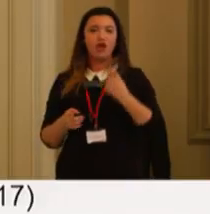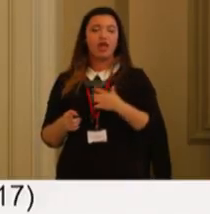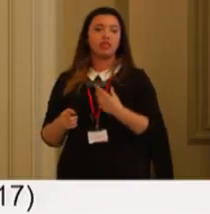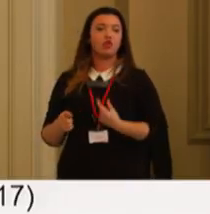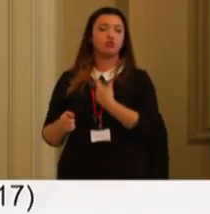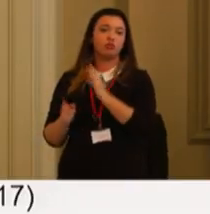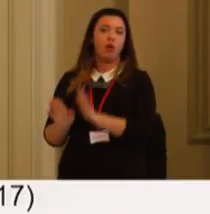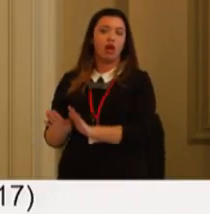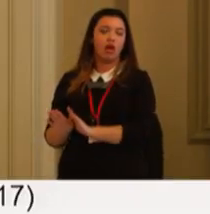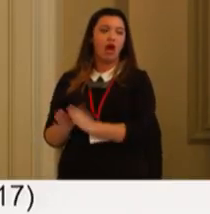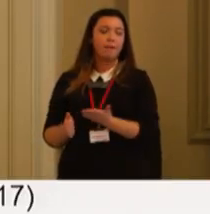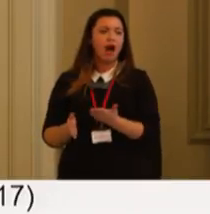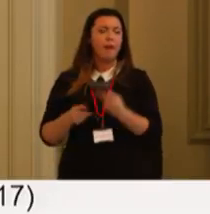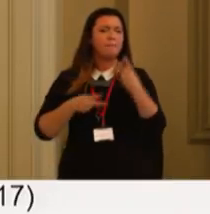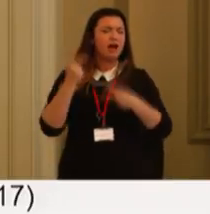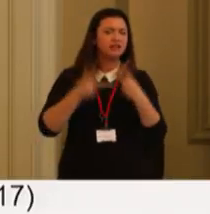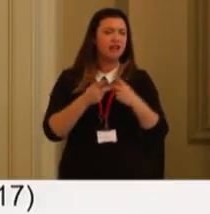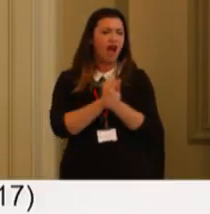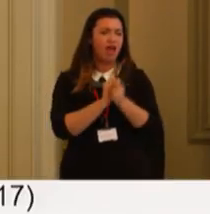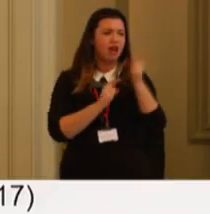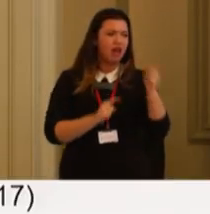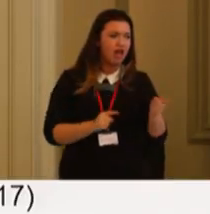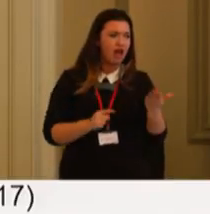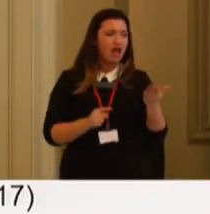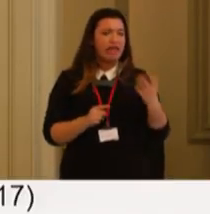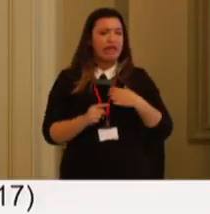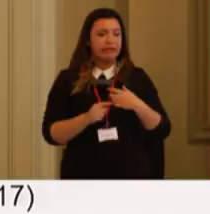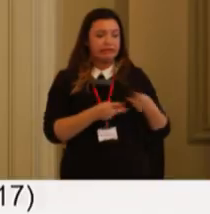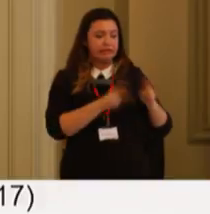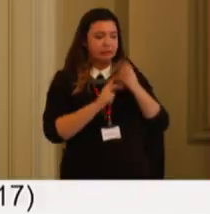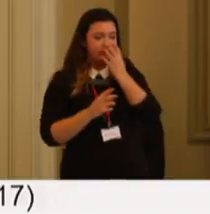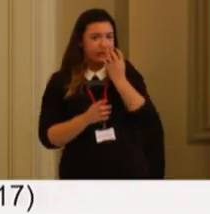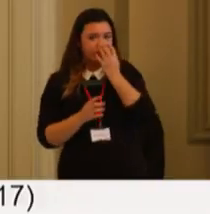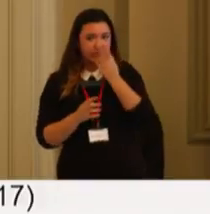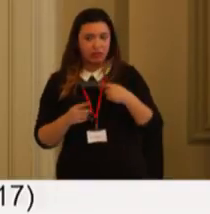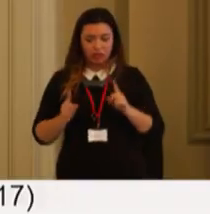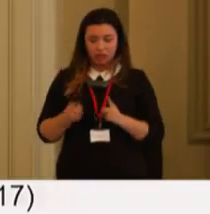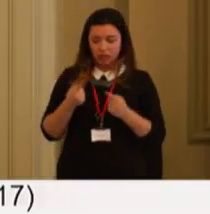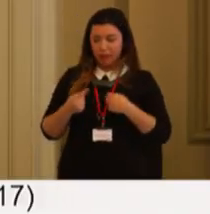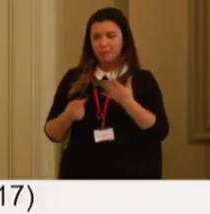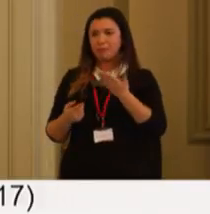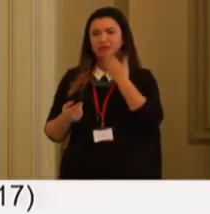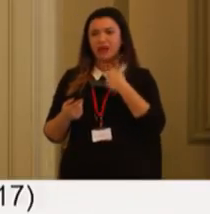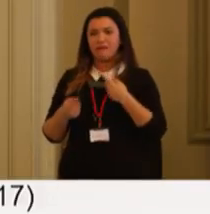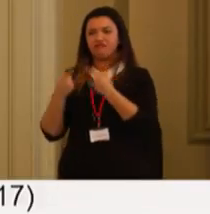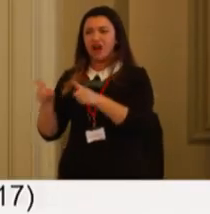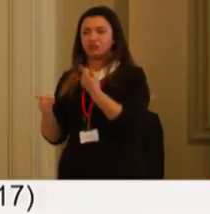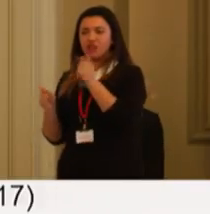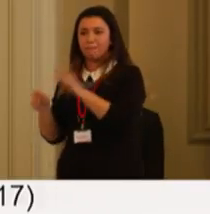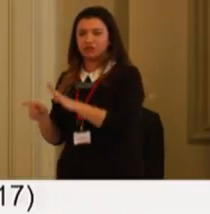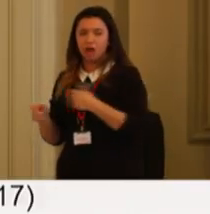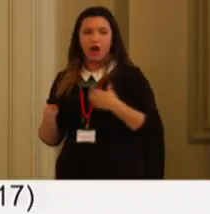ideals pertaining to that, but from time to time, you've got family number one, and other areas of authority